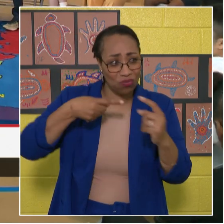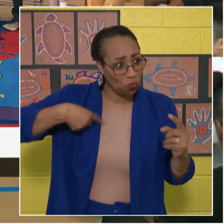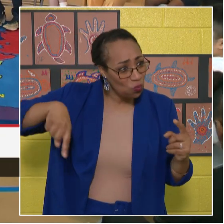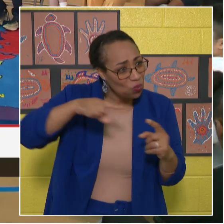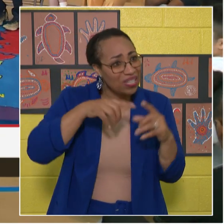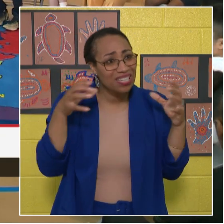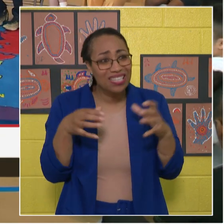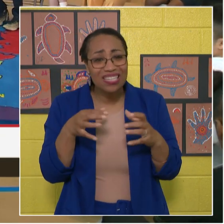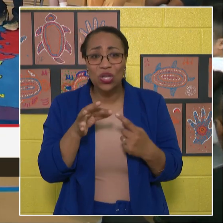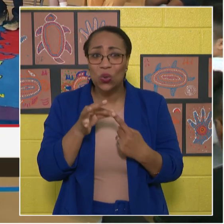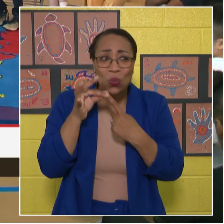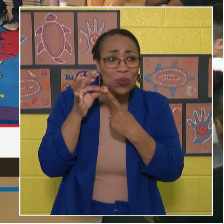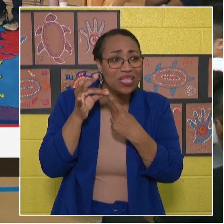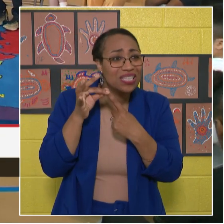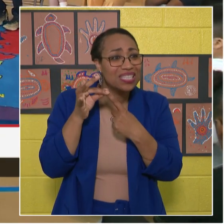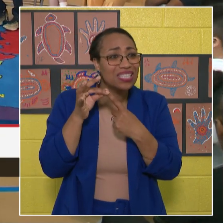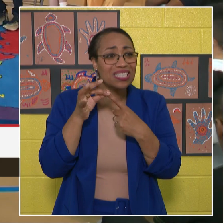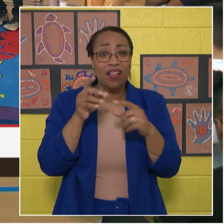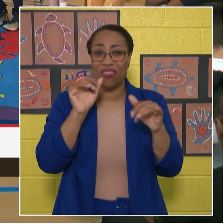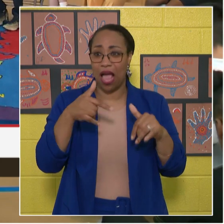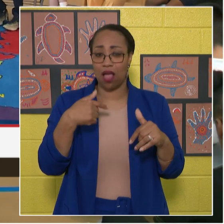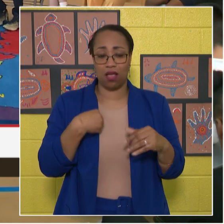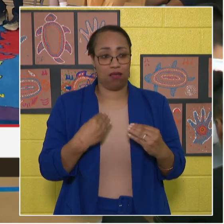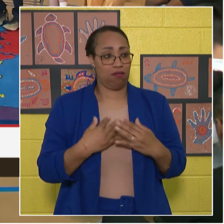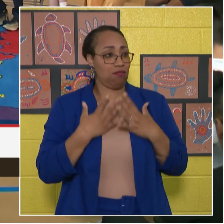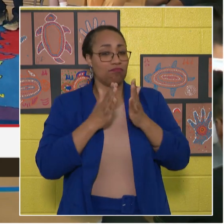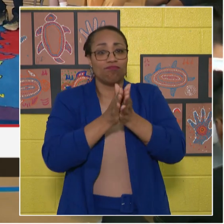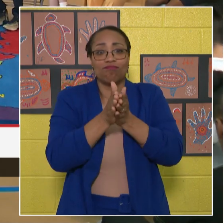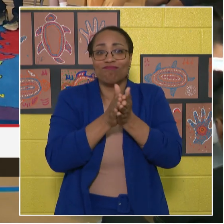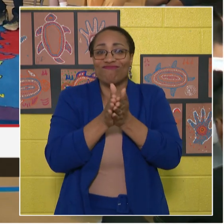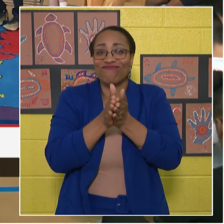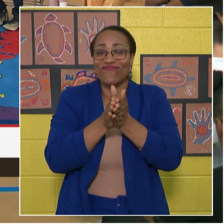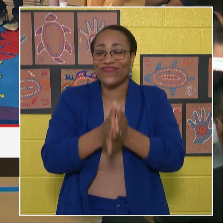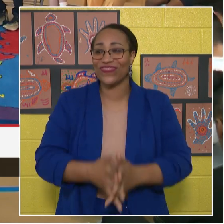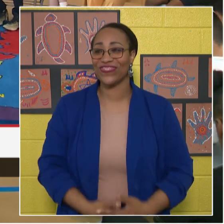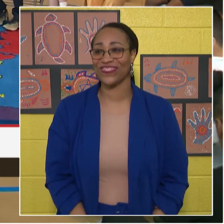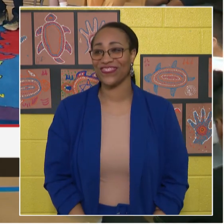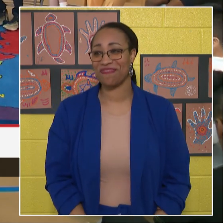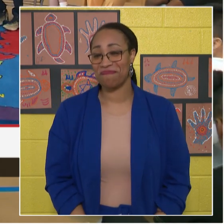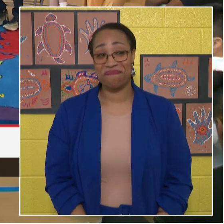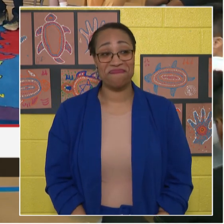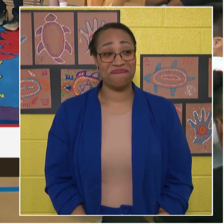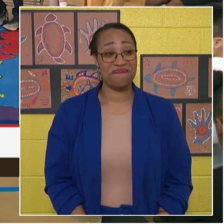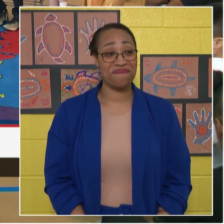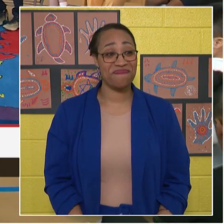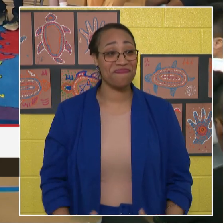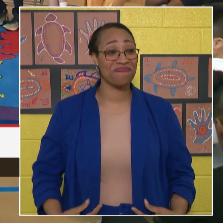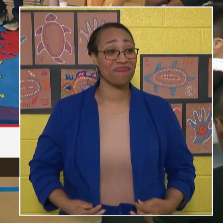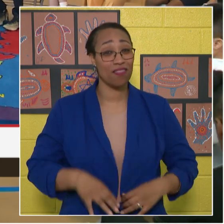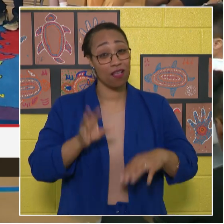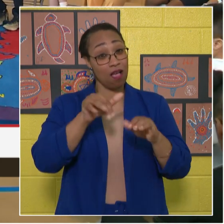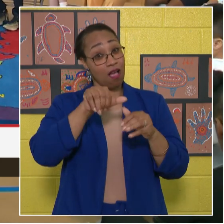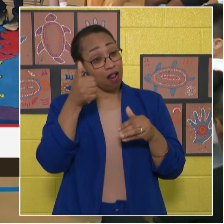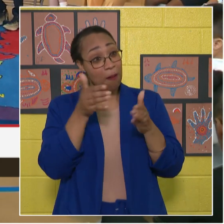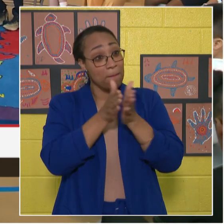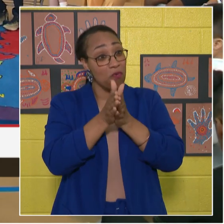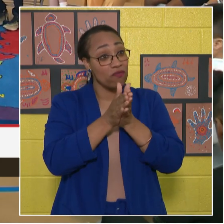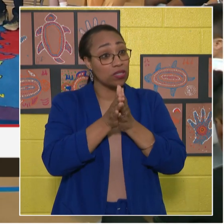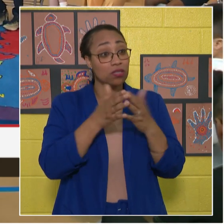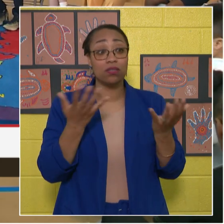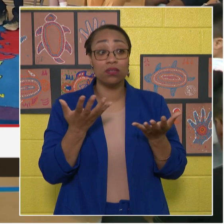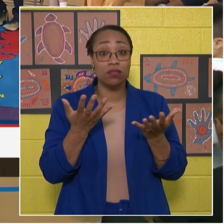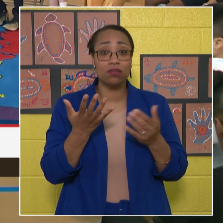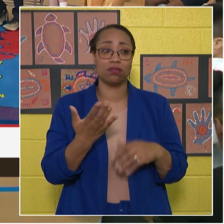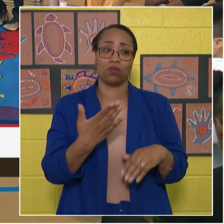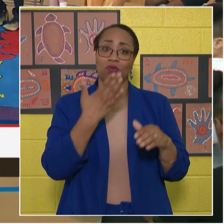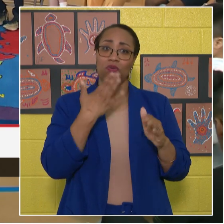motivated by that. I'm also motivated to be a good example for my daughter, for